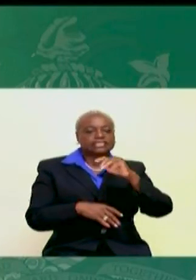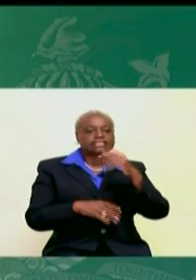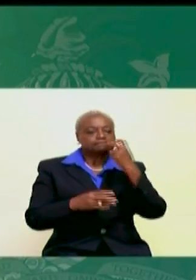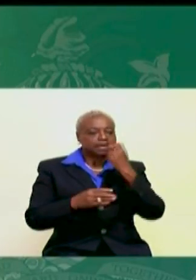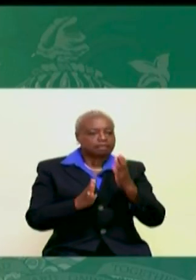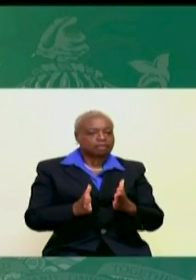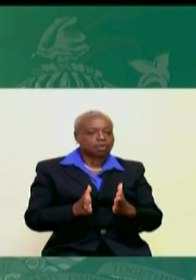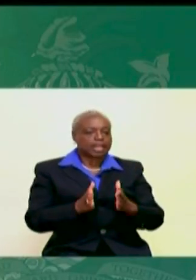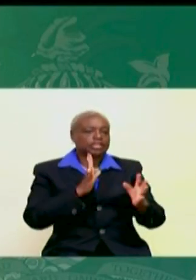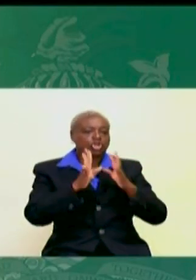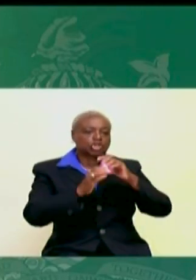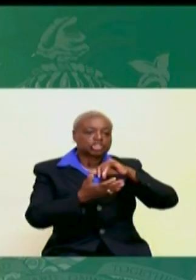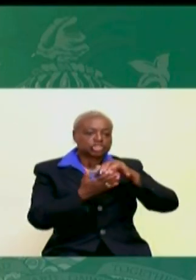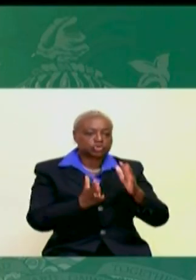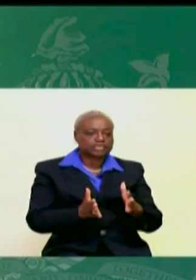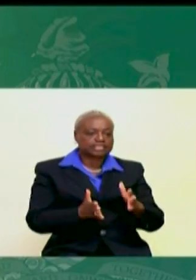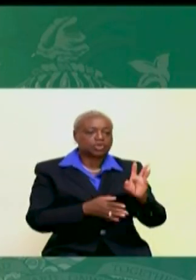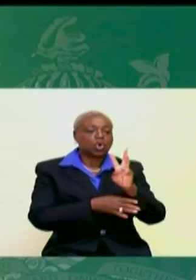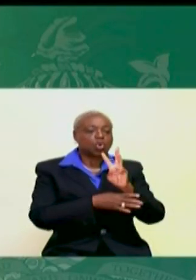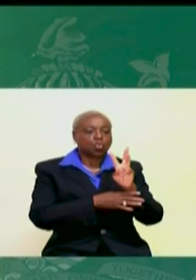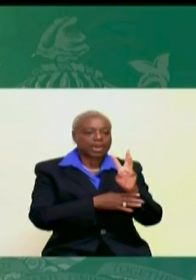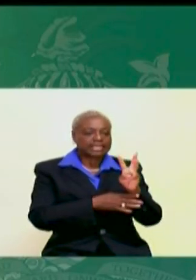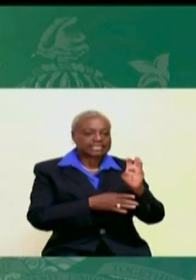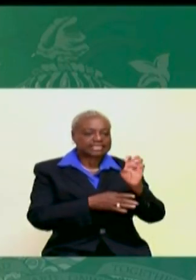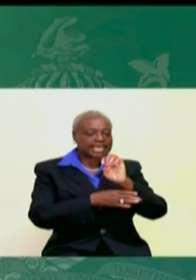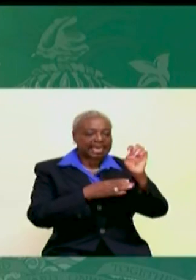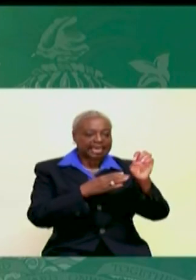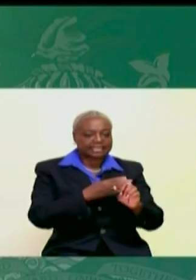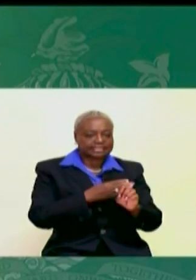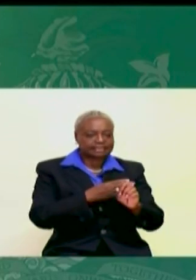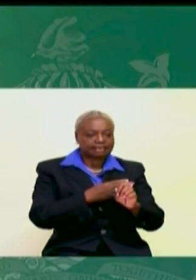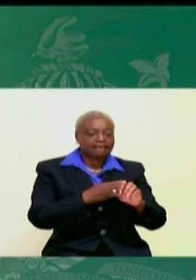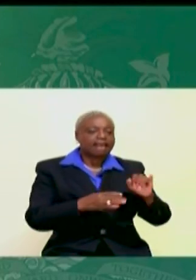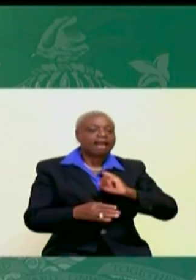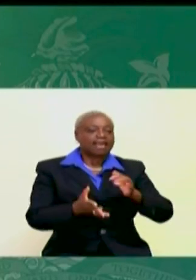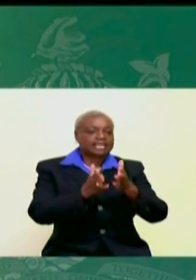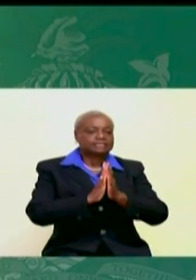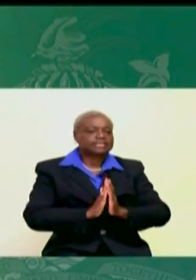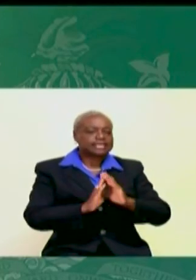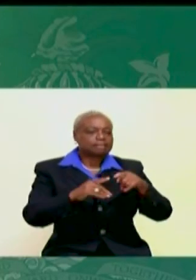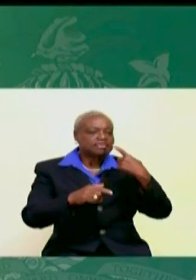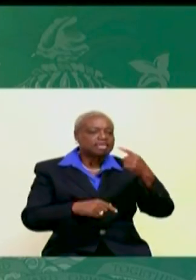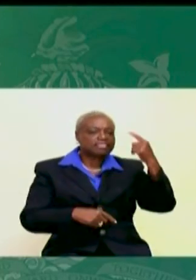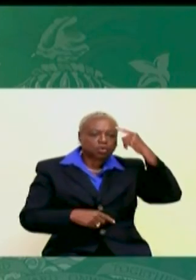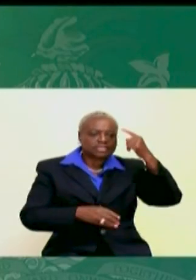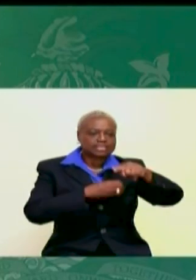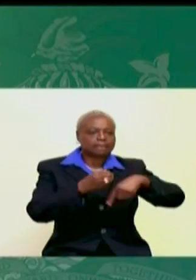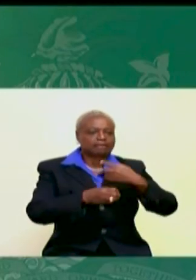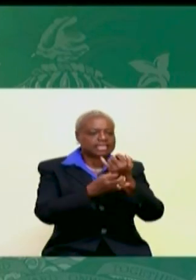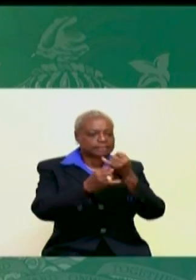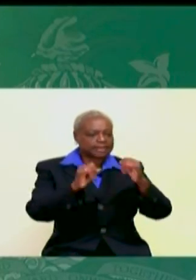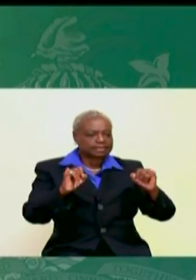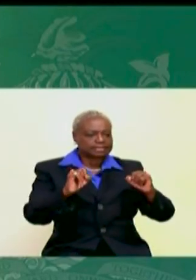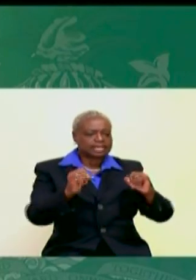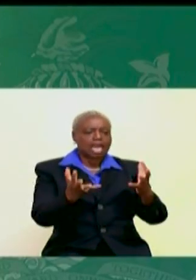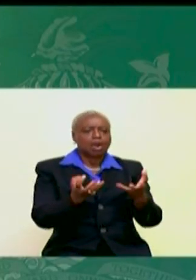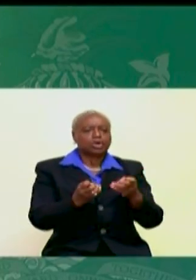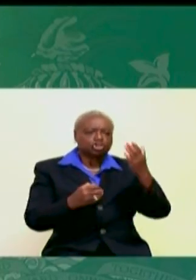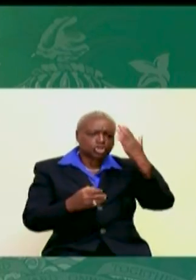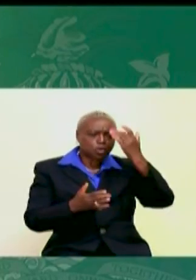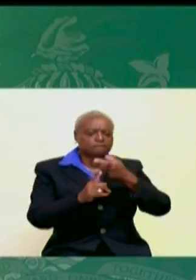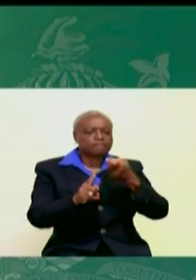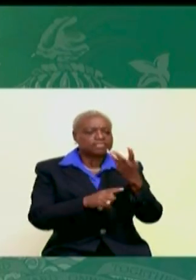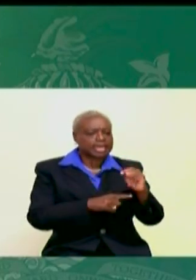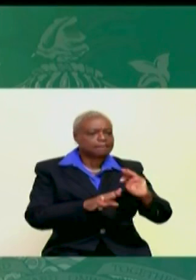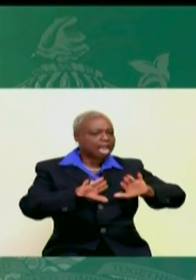End recently, I asked them each to tell me their thoughts about independence. I wanted to know from them how